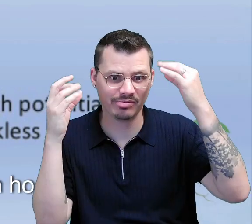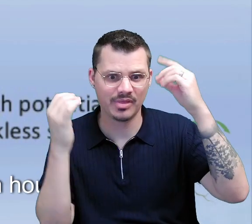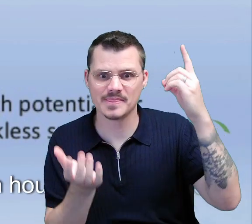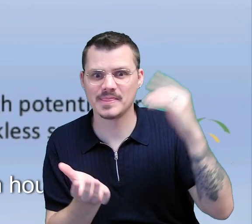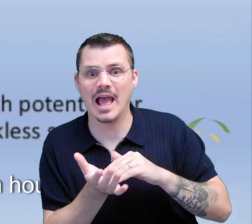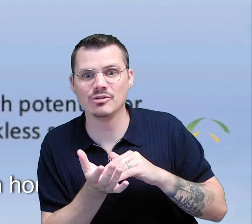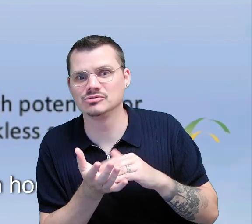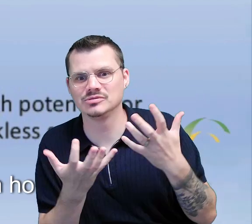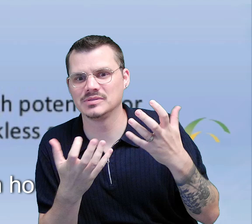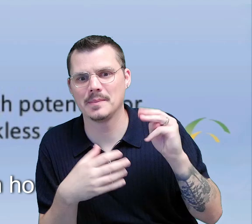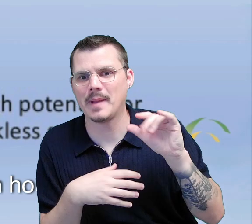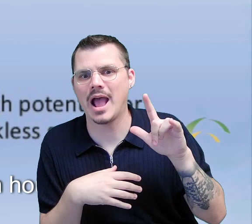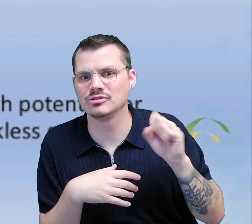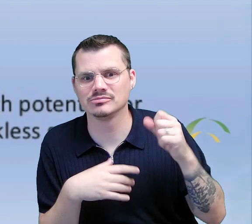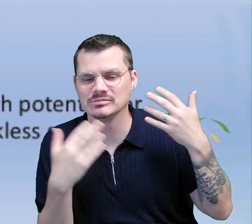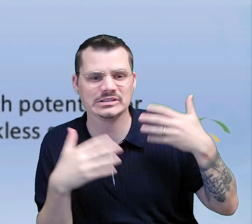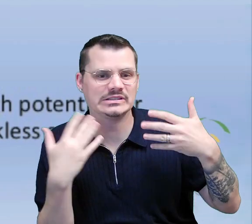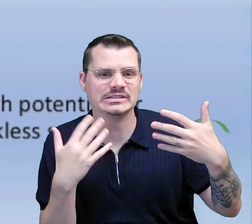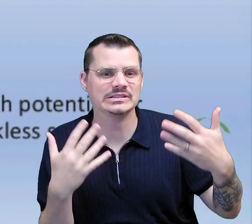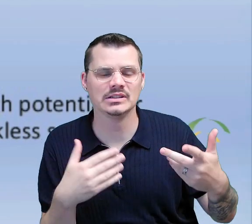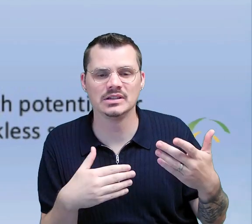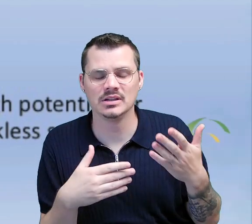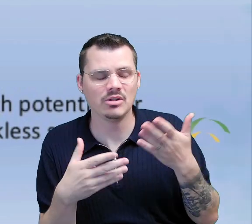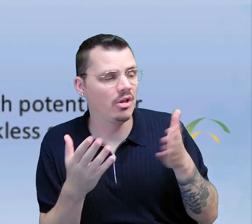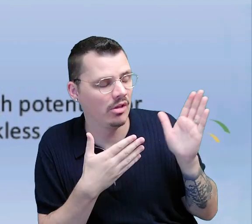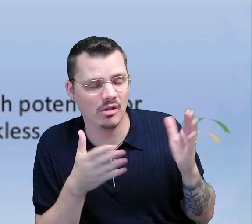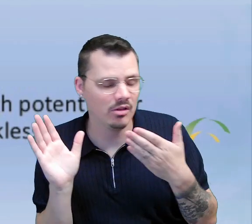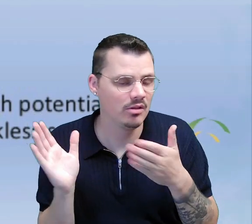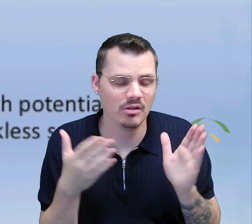are going 1,000 miles an hour, they're distractible.